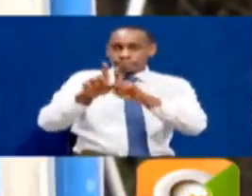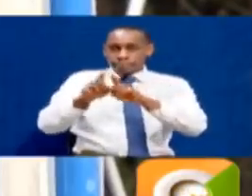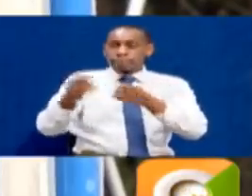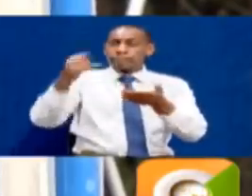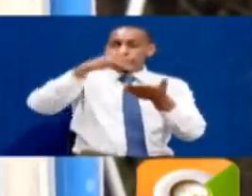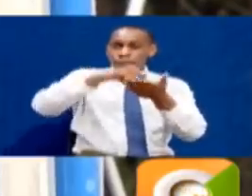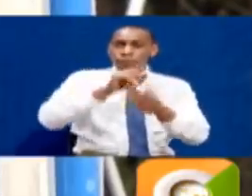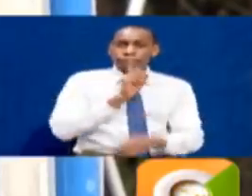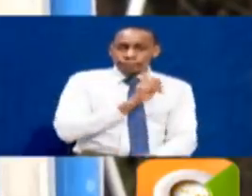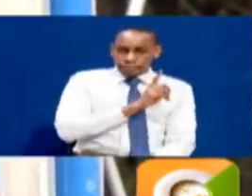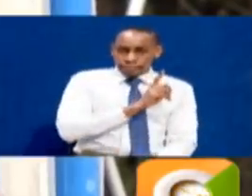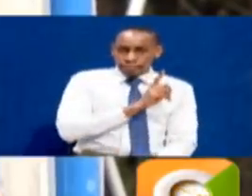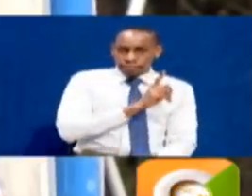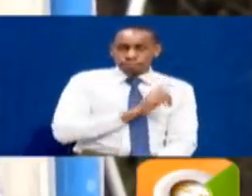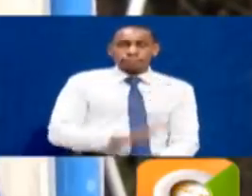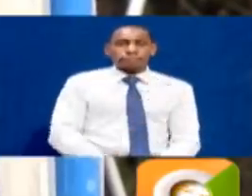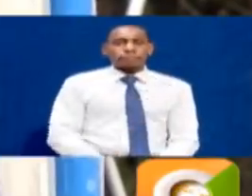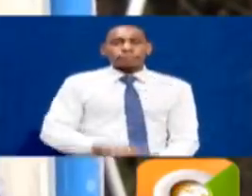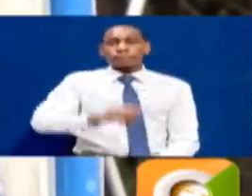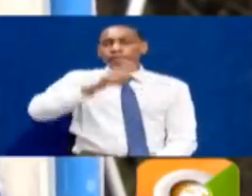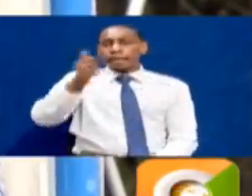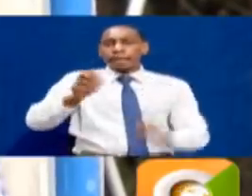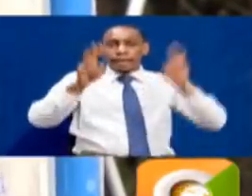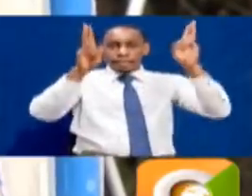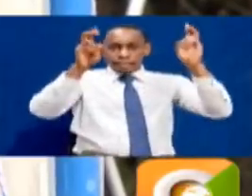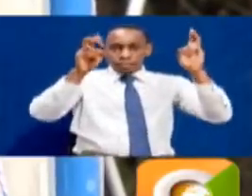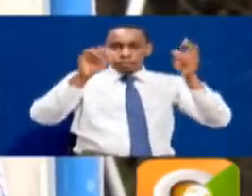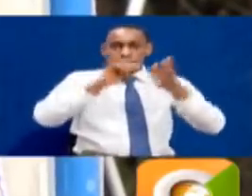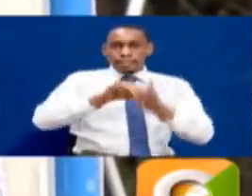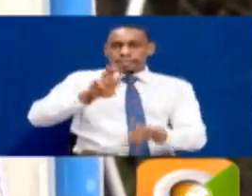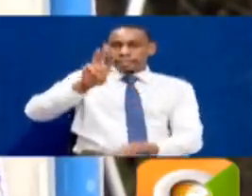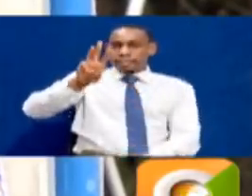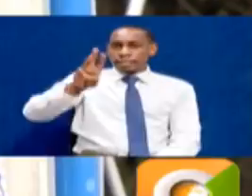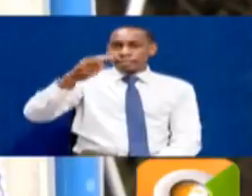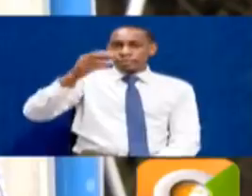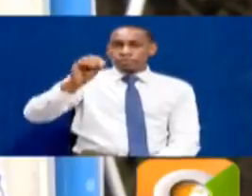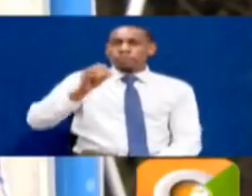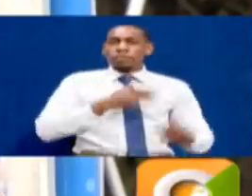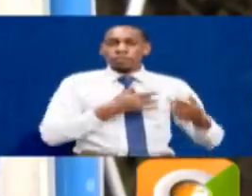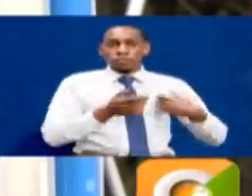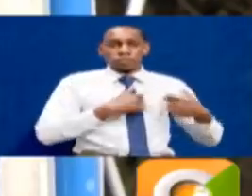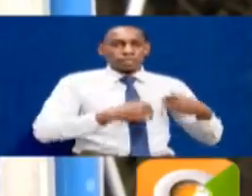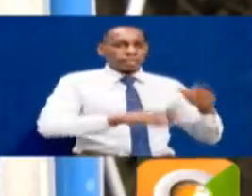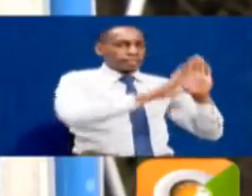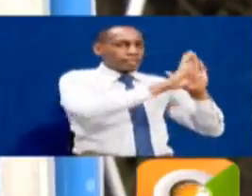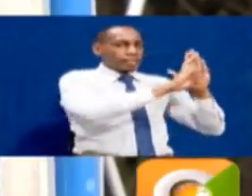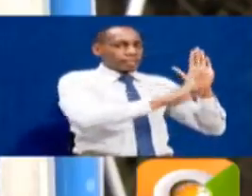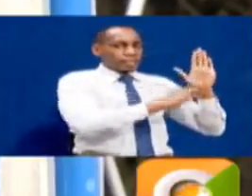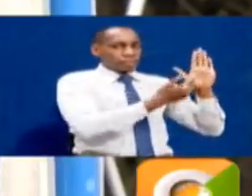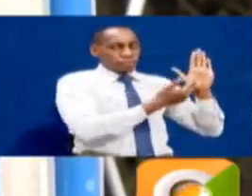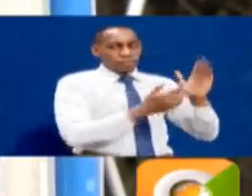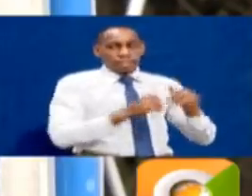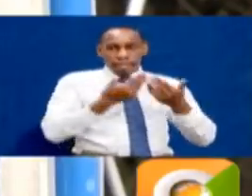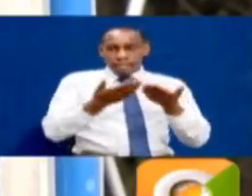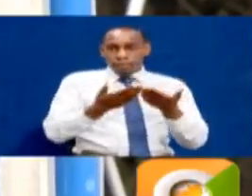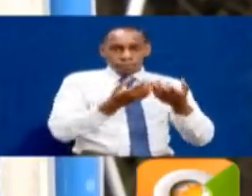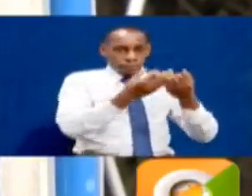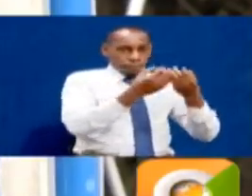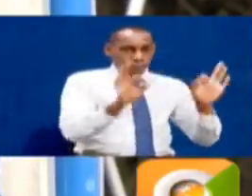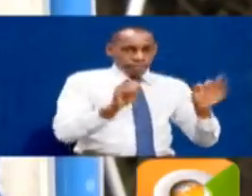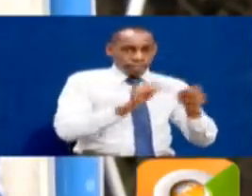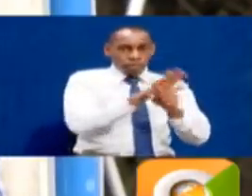brought on board. The other issue that came from the WHO in terms of guidelines is early release